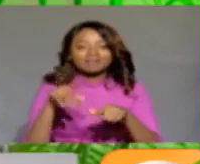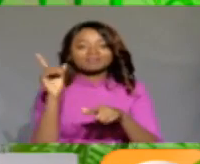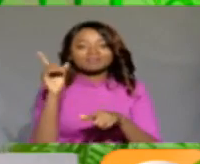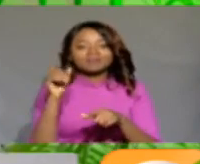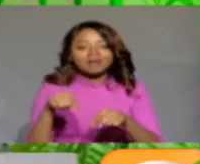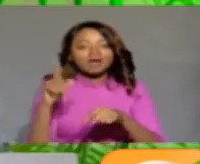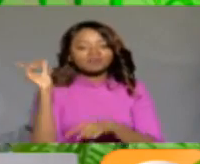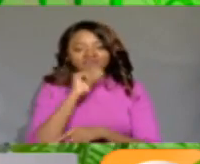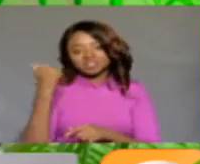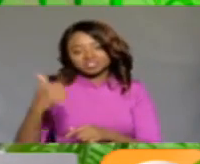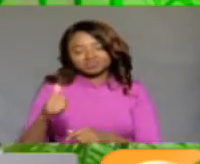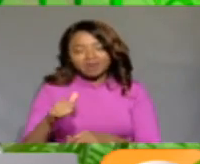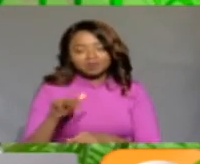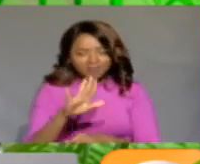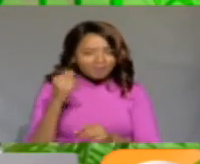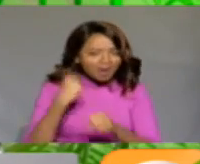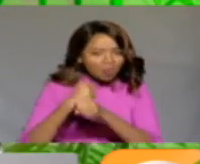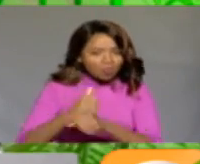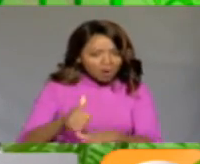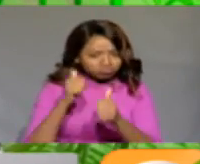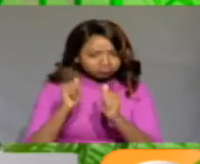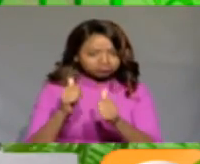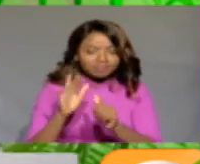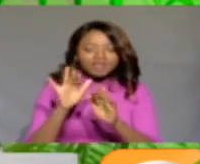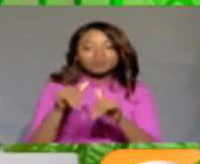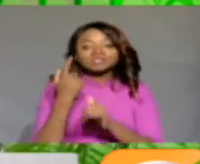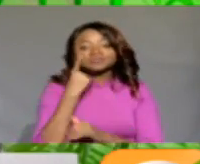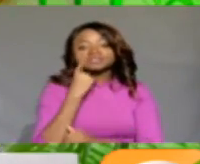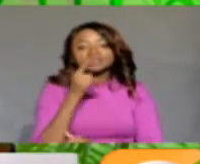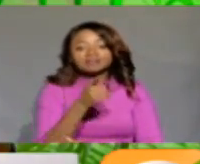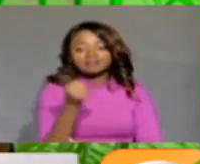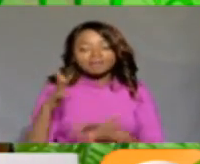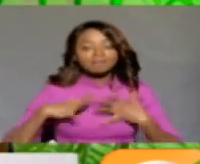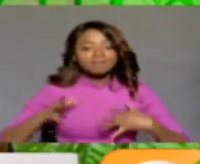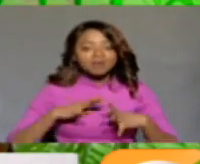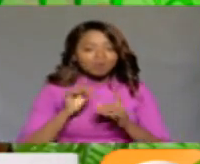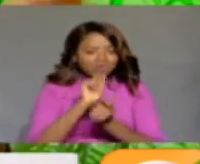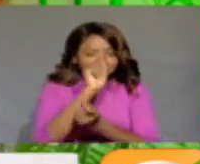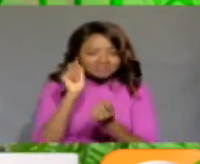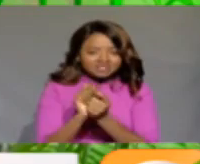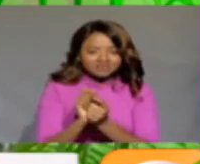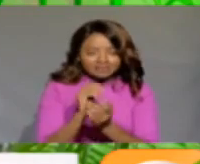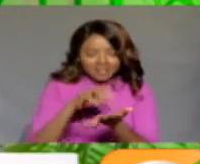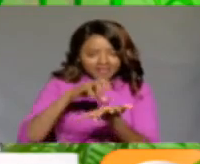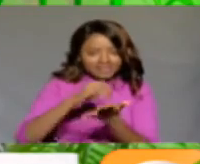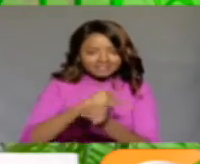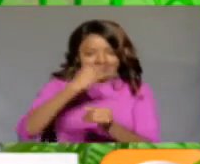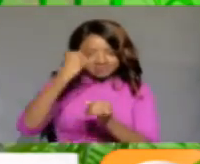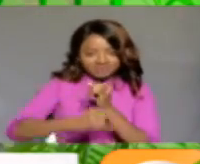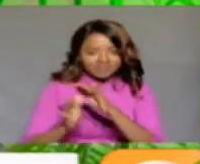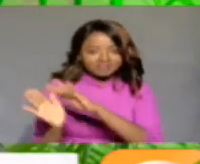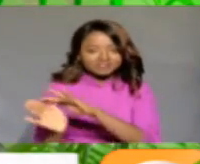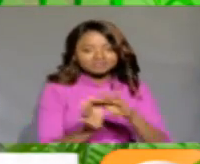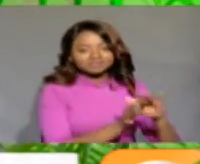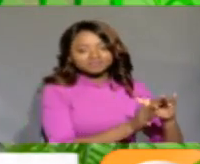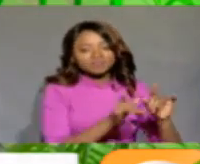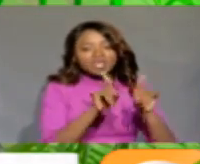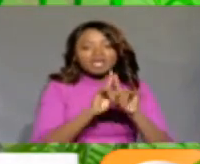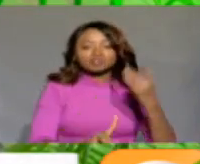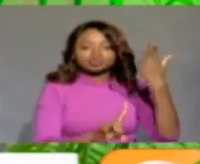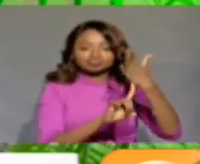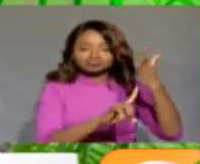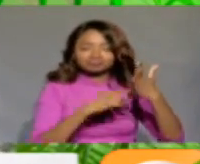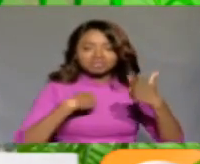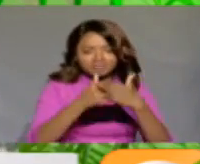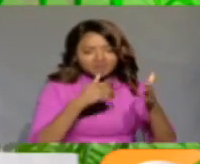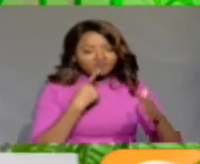Okay. So that we can see these particular individuals who have been arraigned in court, that those cases are actually finalized. All right. Finally, on matters digitization,